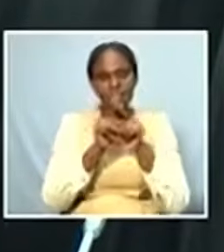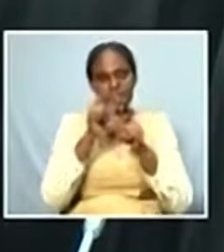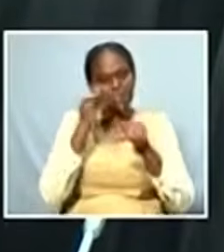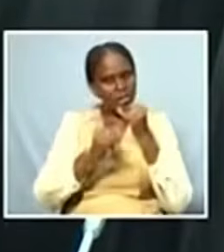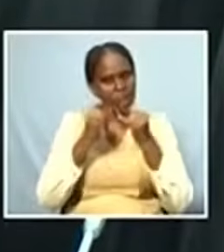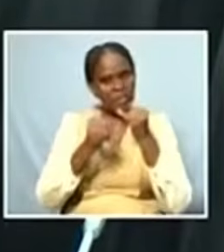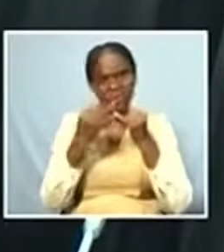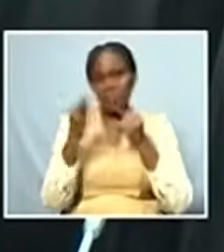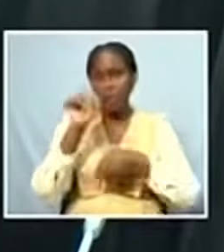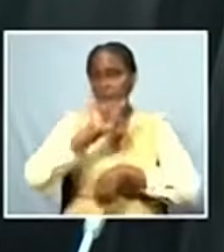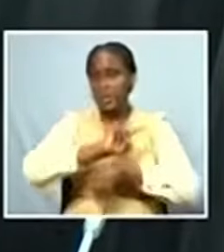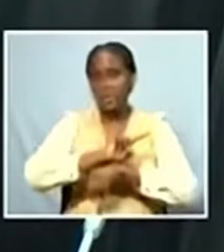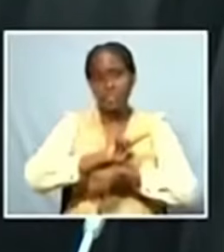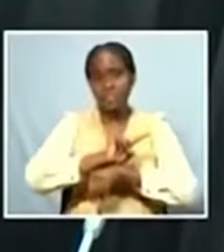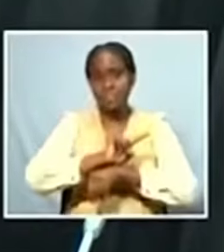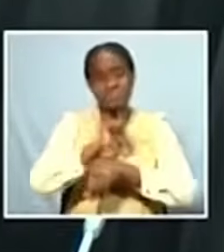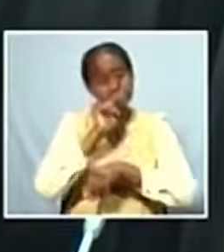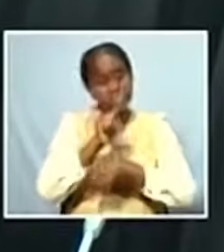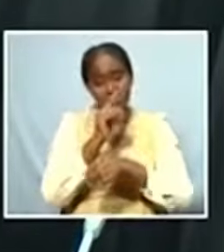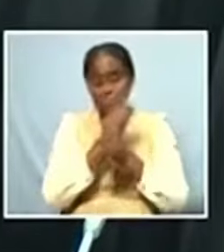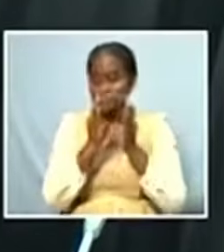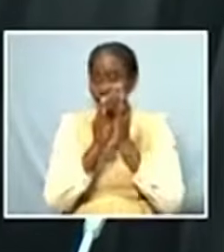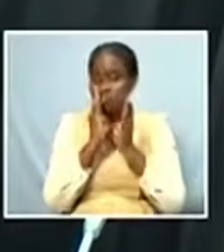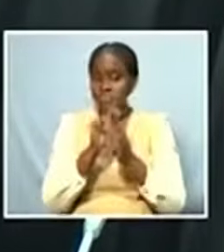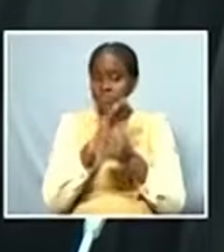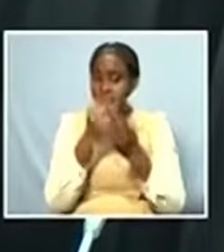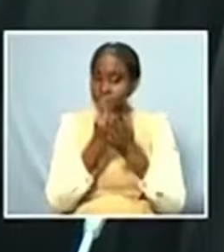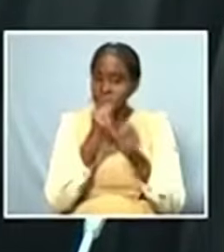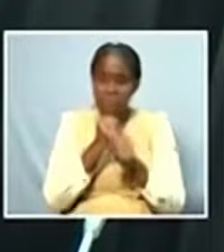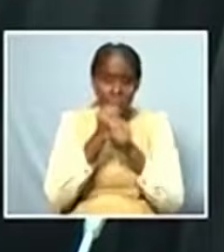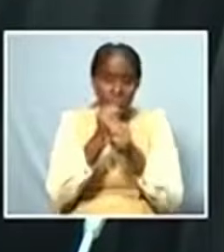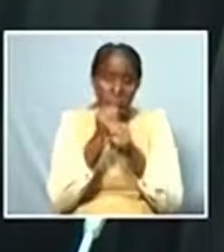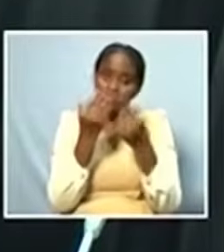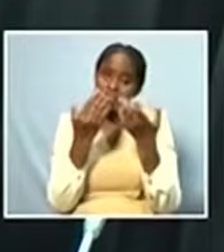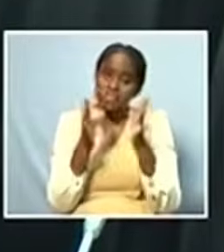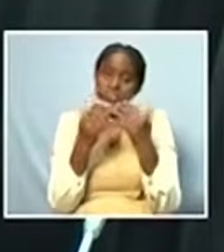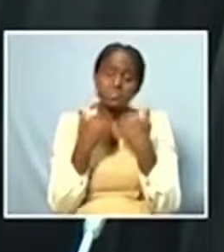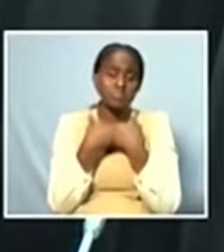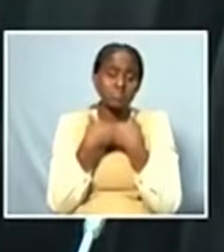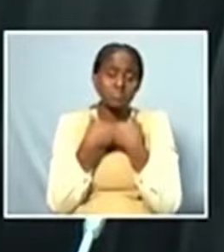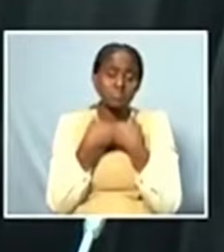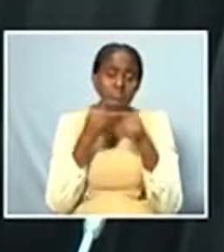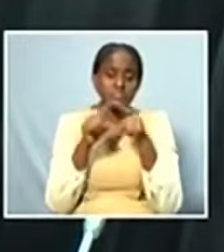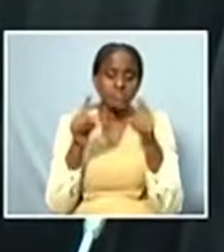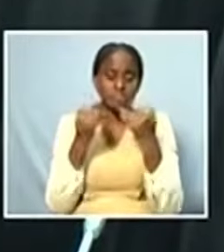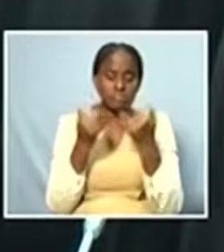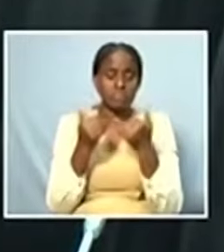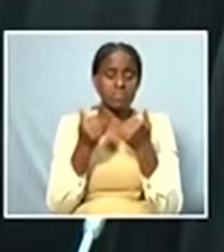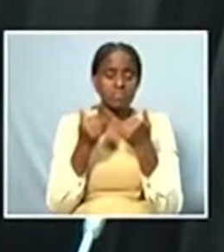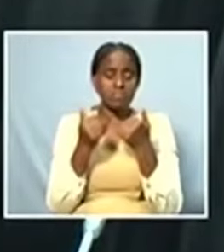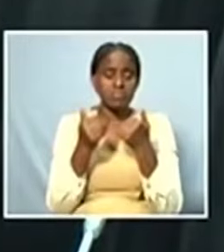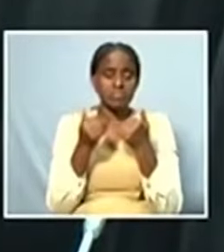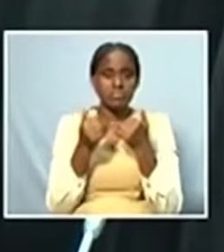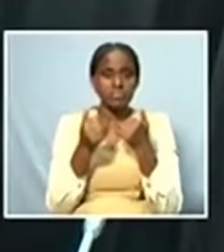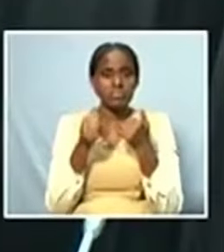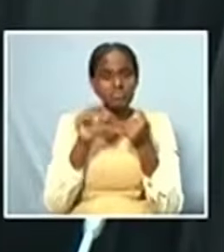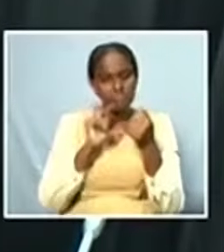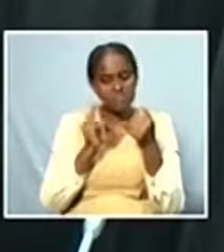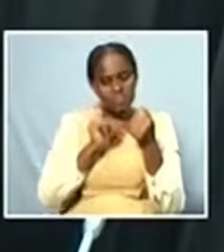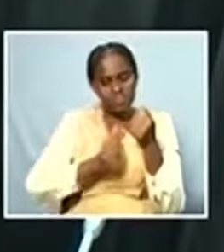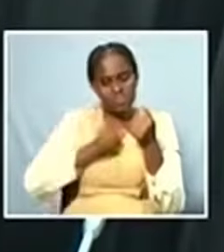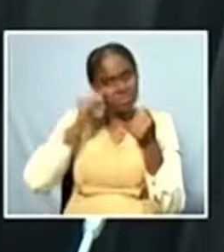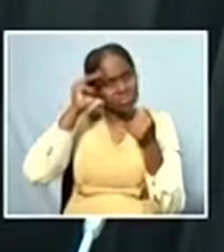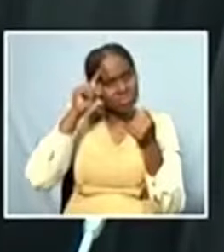day, these contractors were awarded. But as a ministry